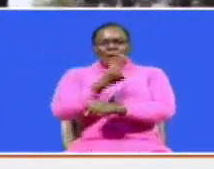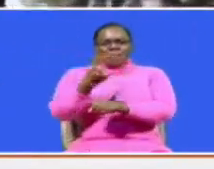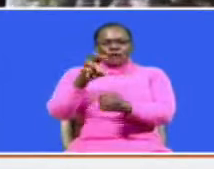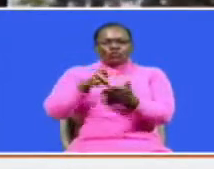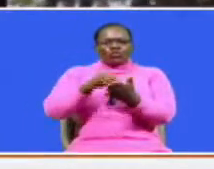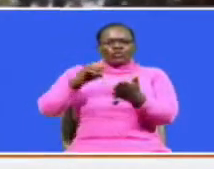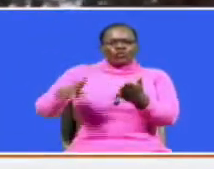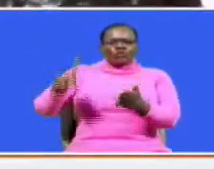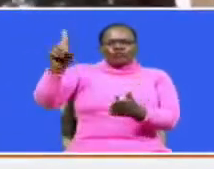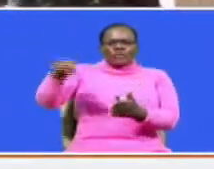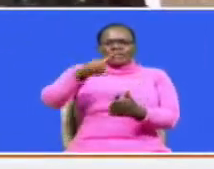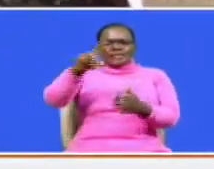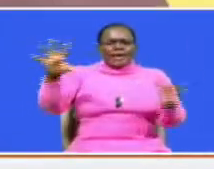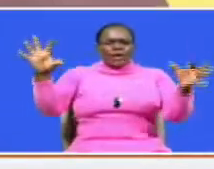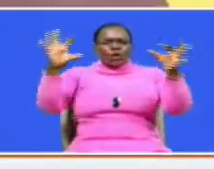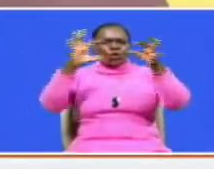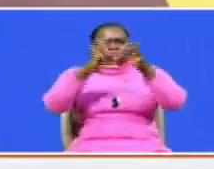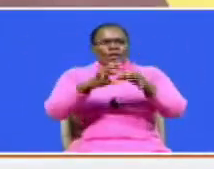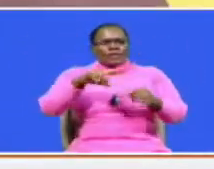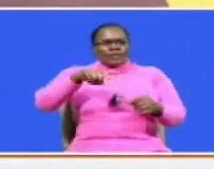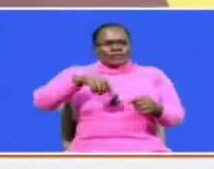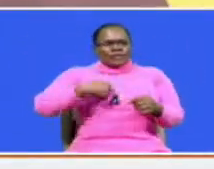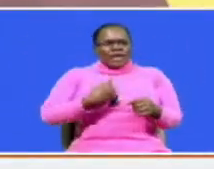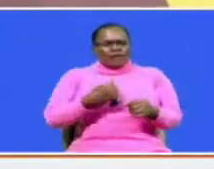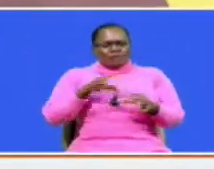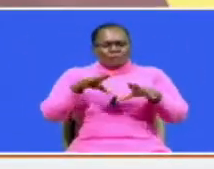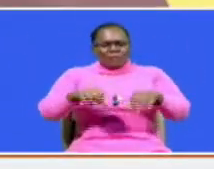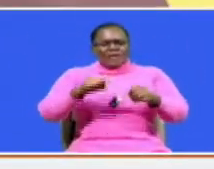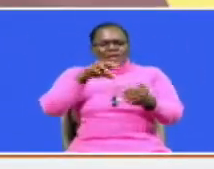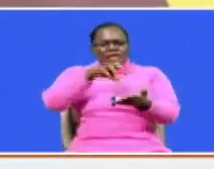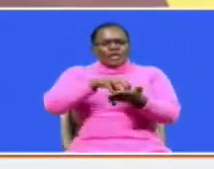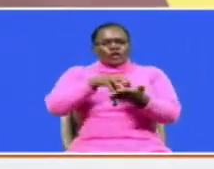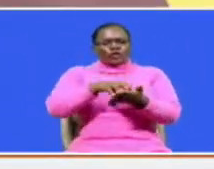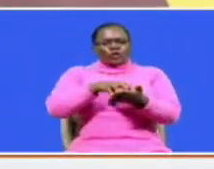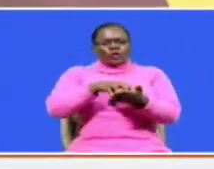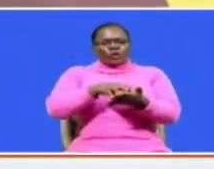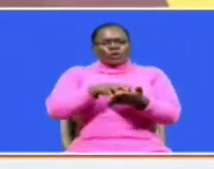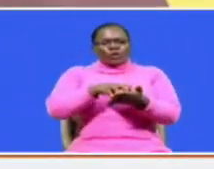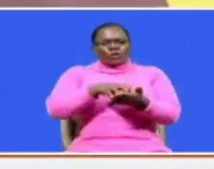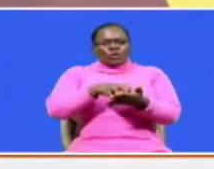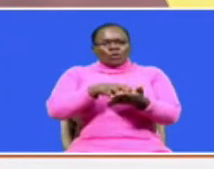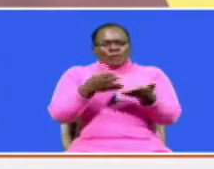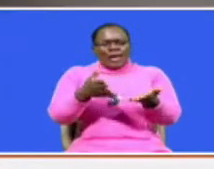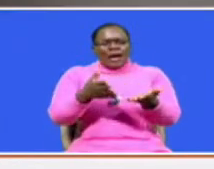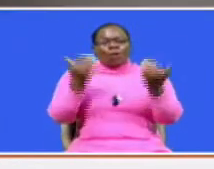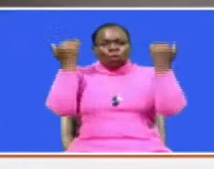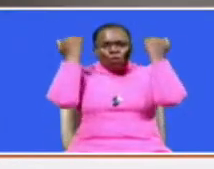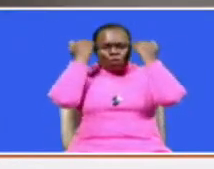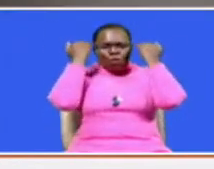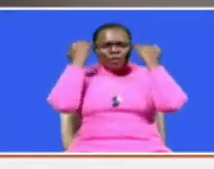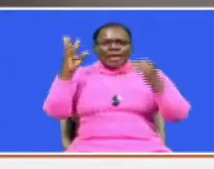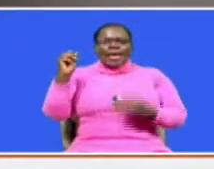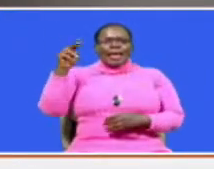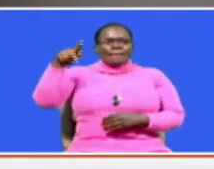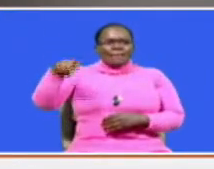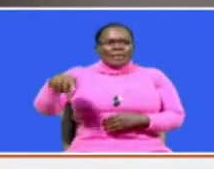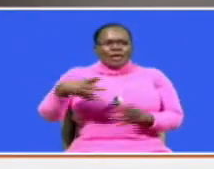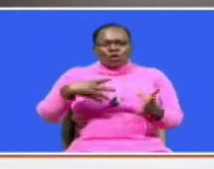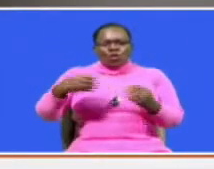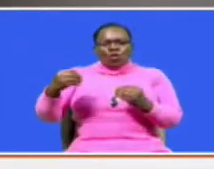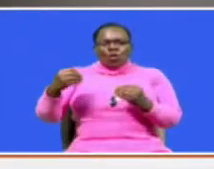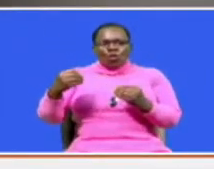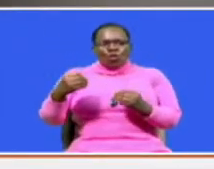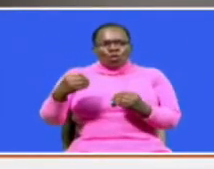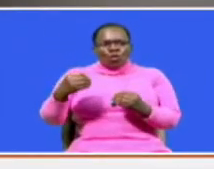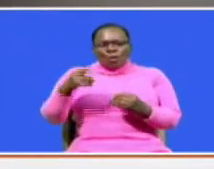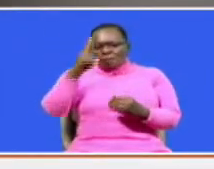stamp out illegal connections. We have taken up this issue with the relevant authorities and the matter is now before the courts. The MP, who presented himself